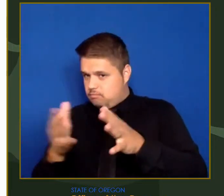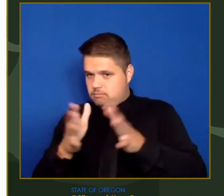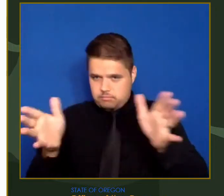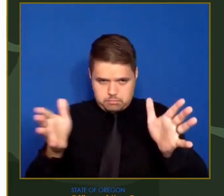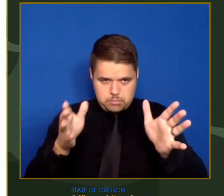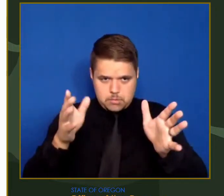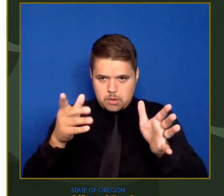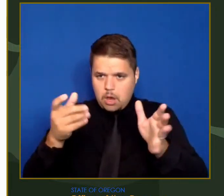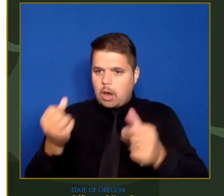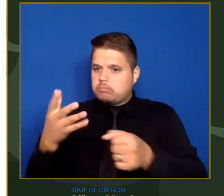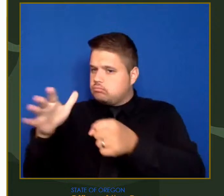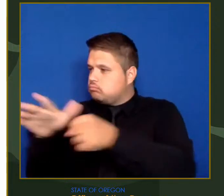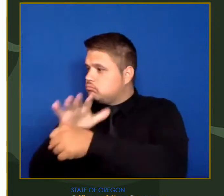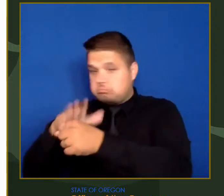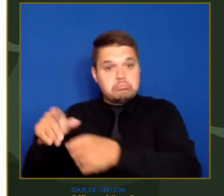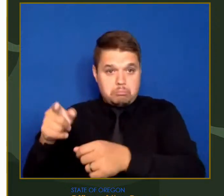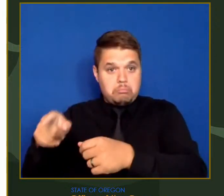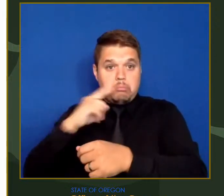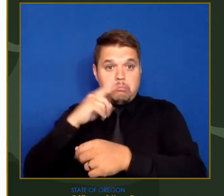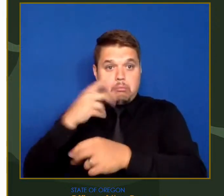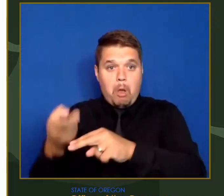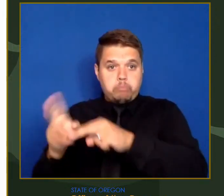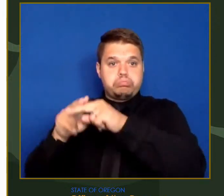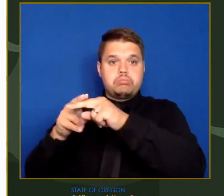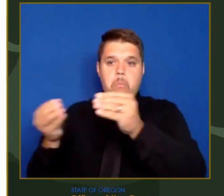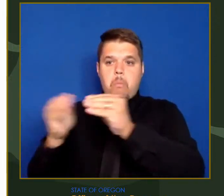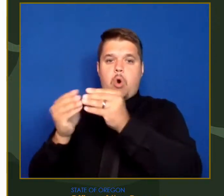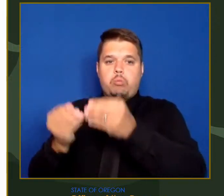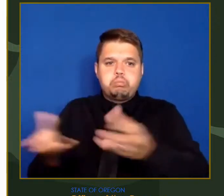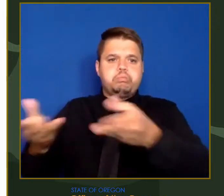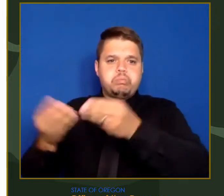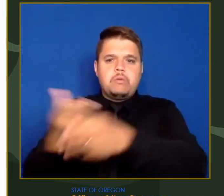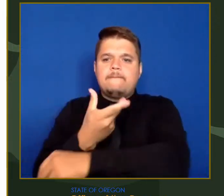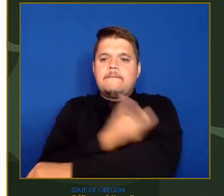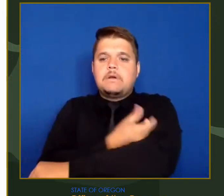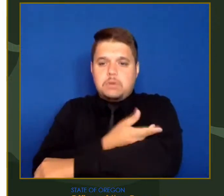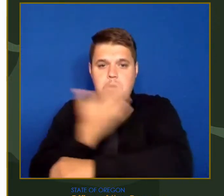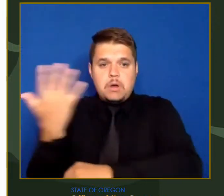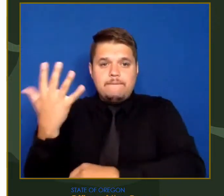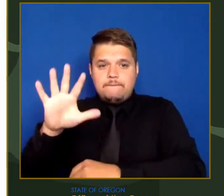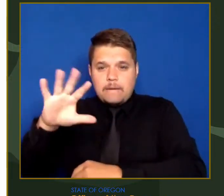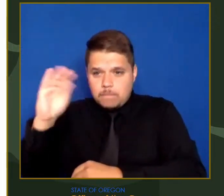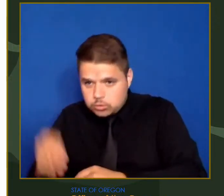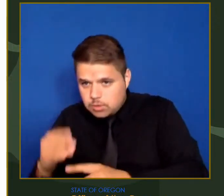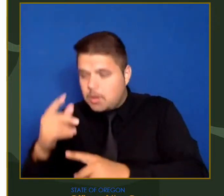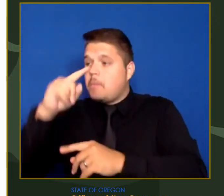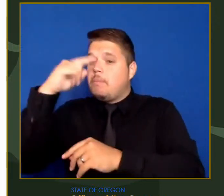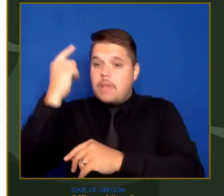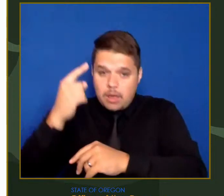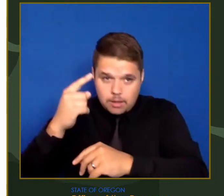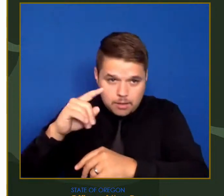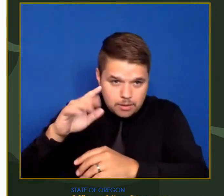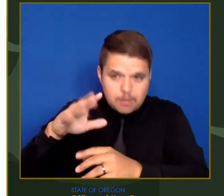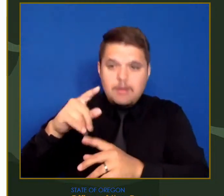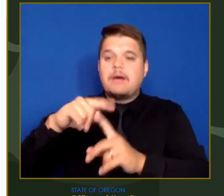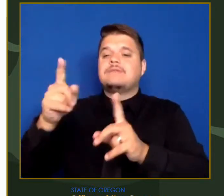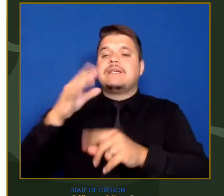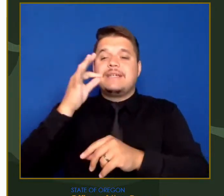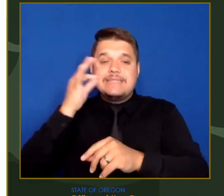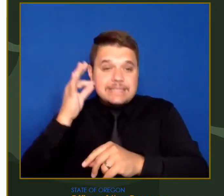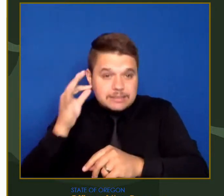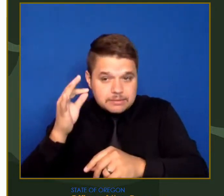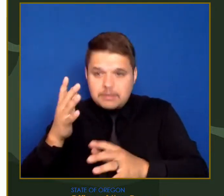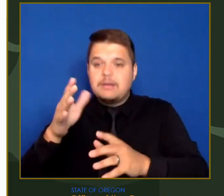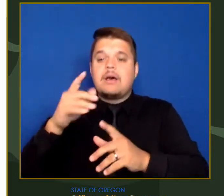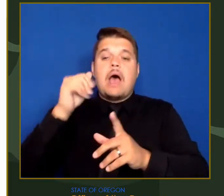5%. Vaccinations among Black Oregonians increased 5.4%. Vaccinations among American Indian and Alaska Native Oregonians